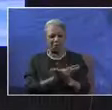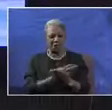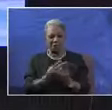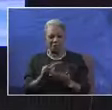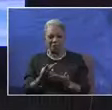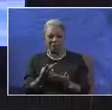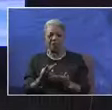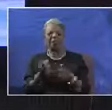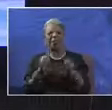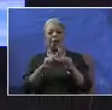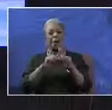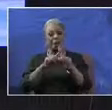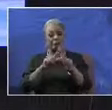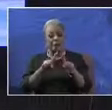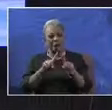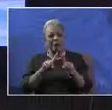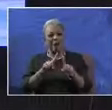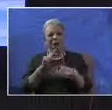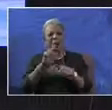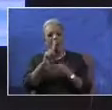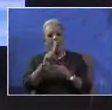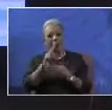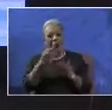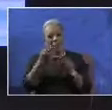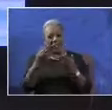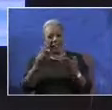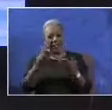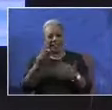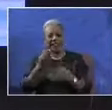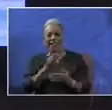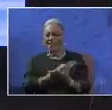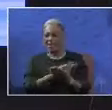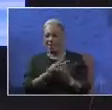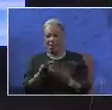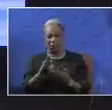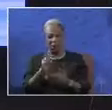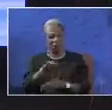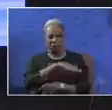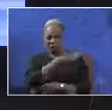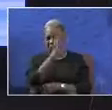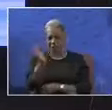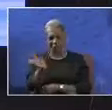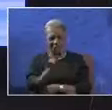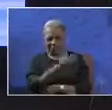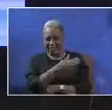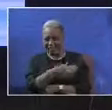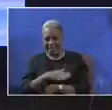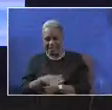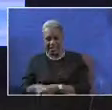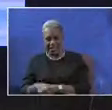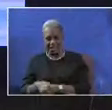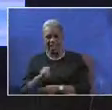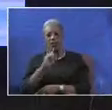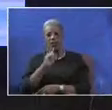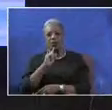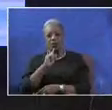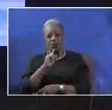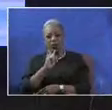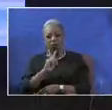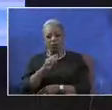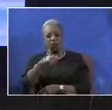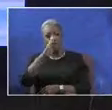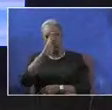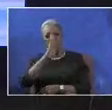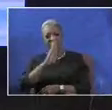thing that will not fail, and that is the compassions